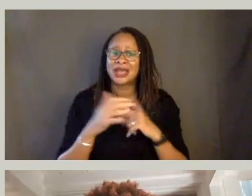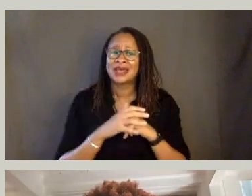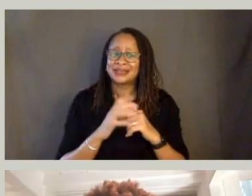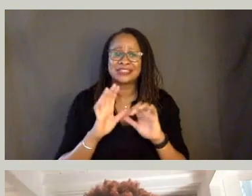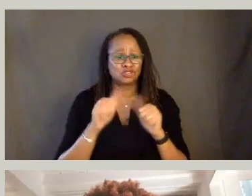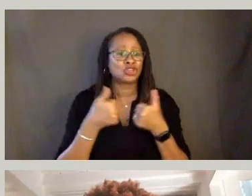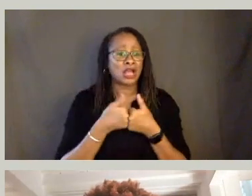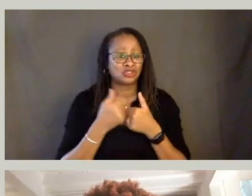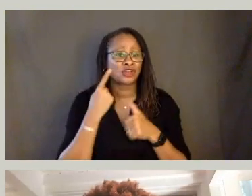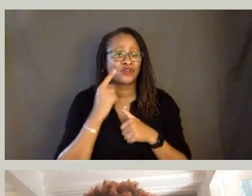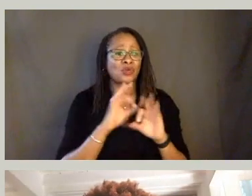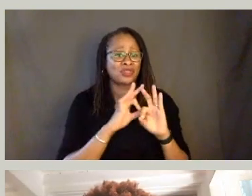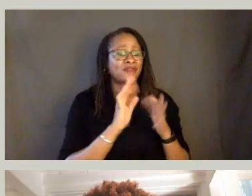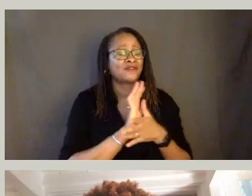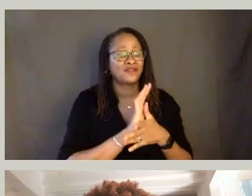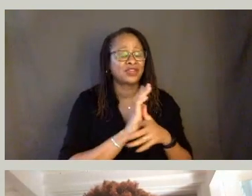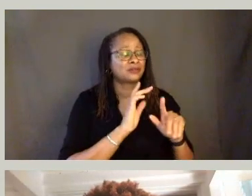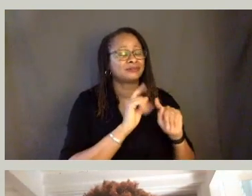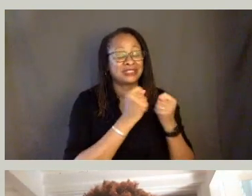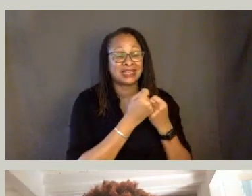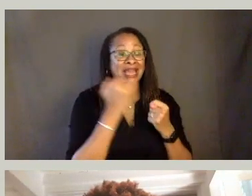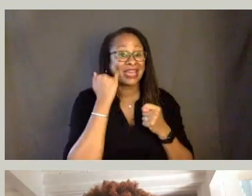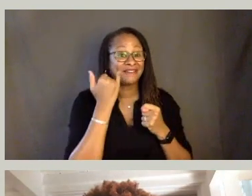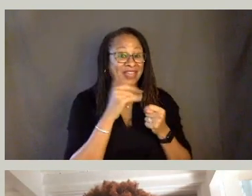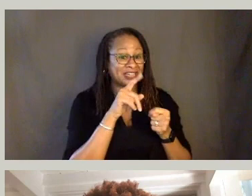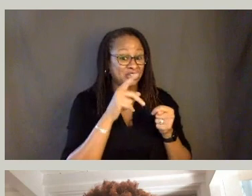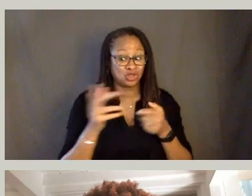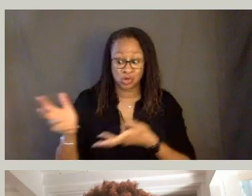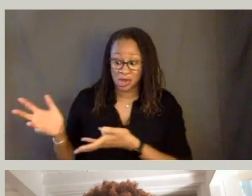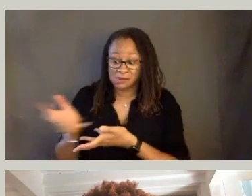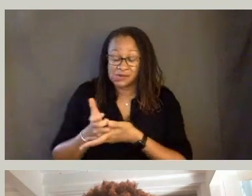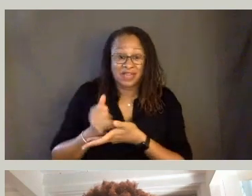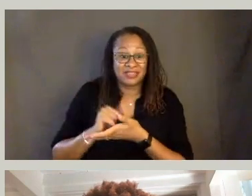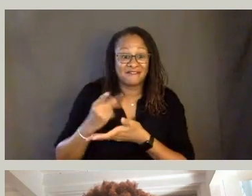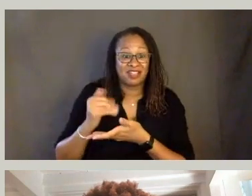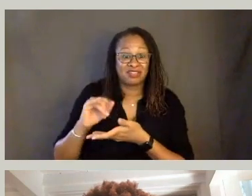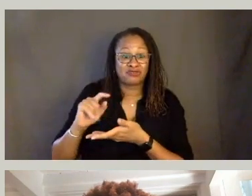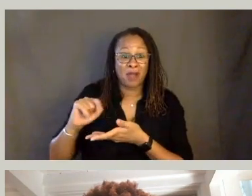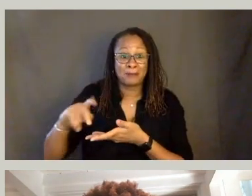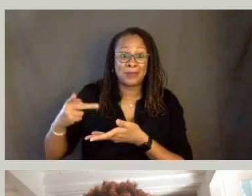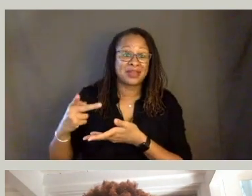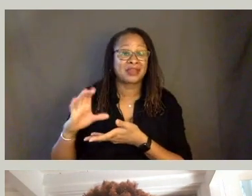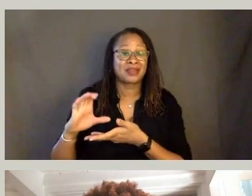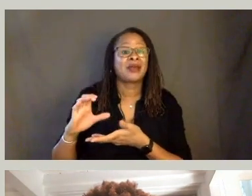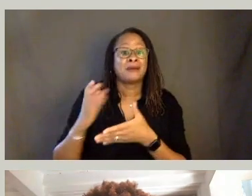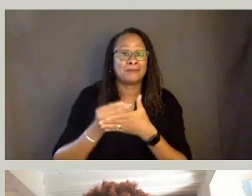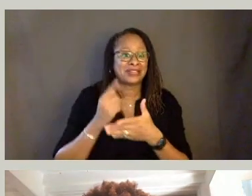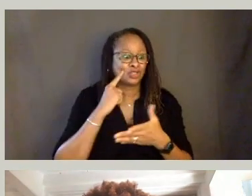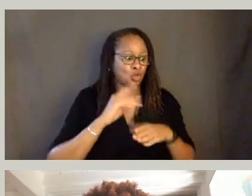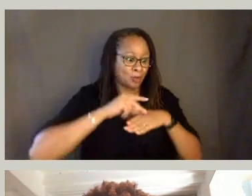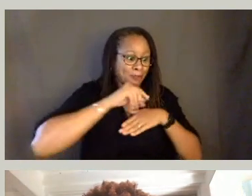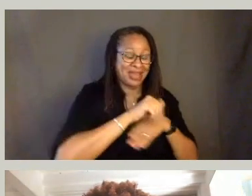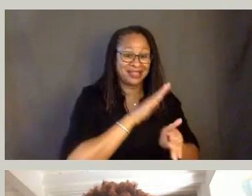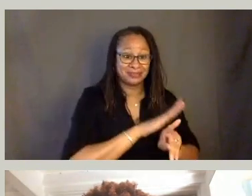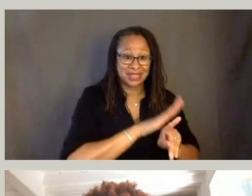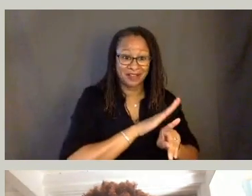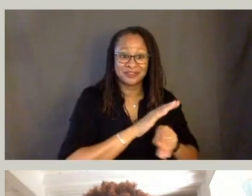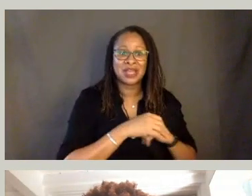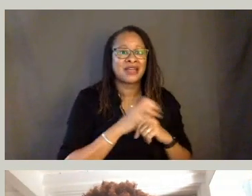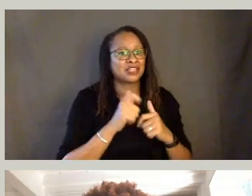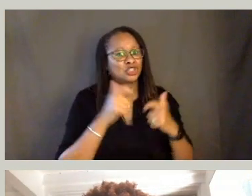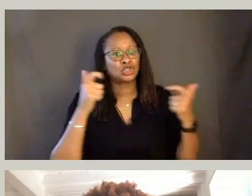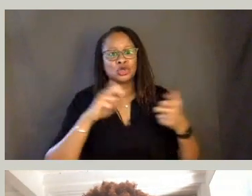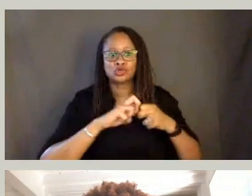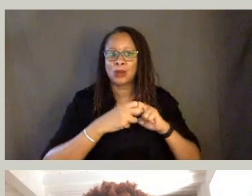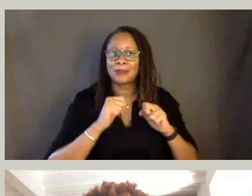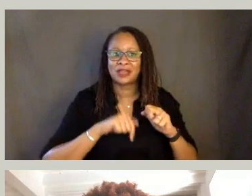if they're not, you know, have, if they have to raise that money to even pay themselves. Like that's a huge issue in our, you know, in our field.